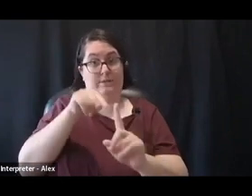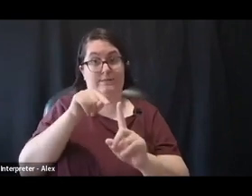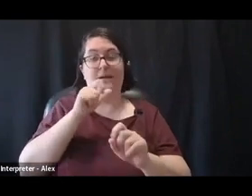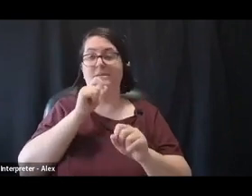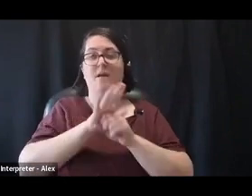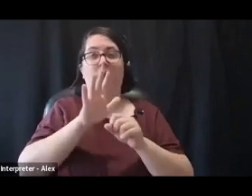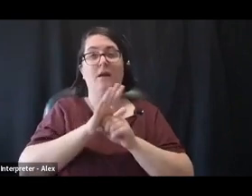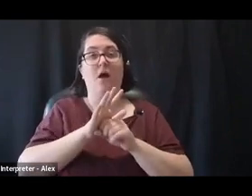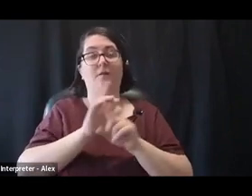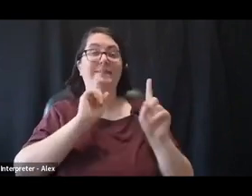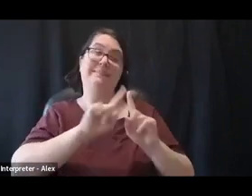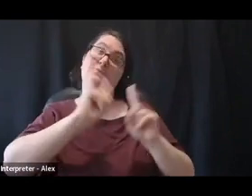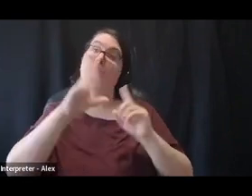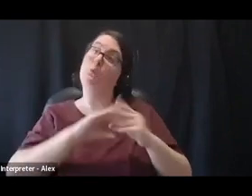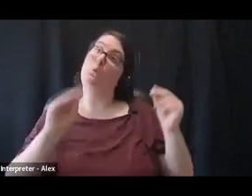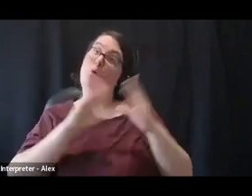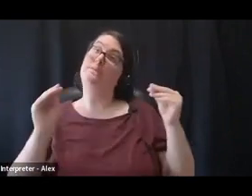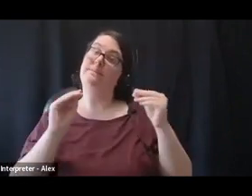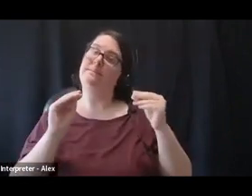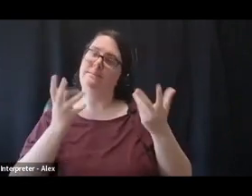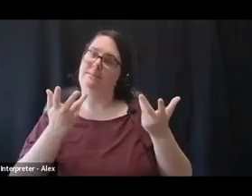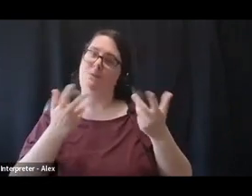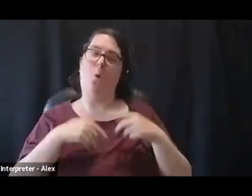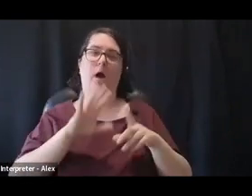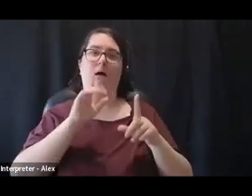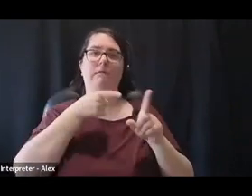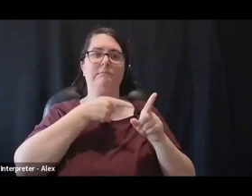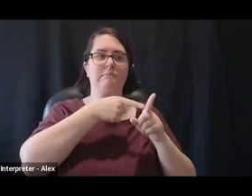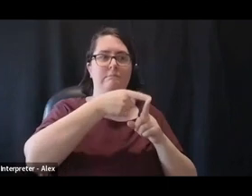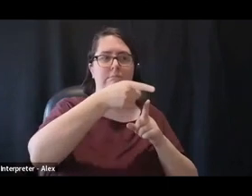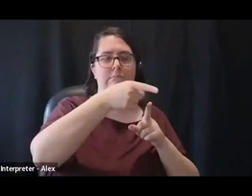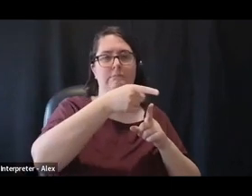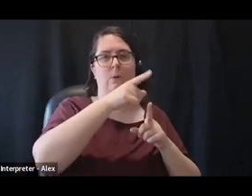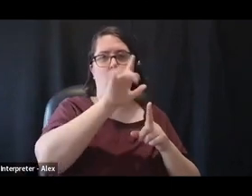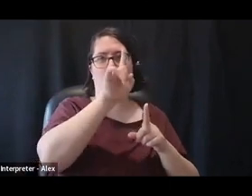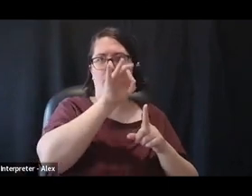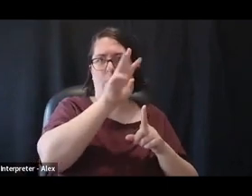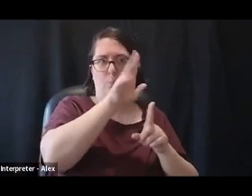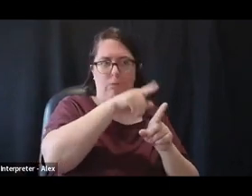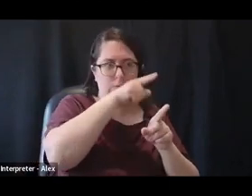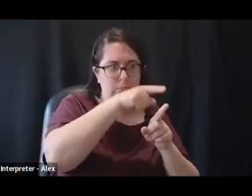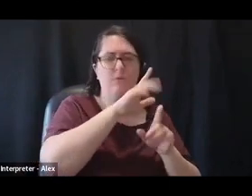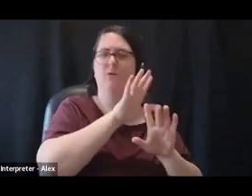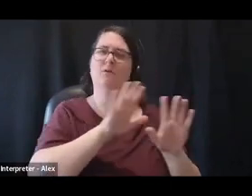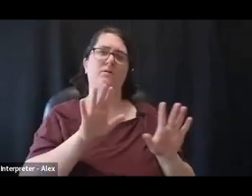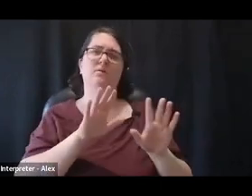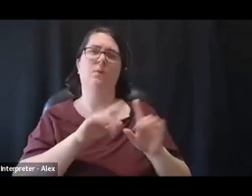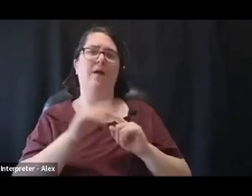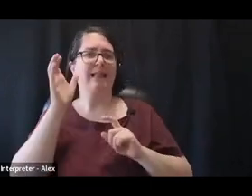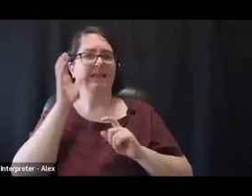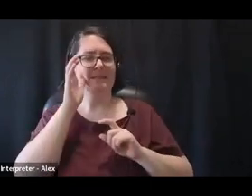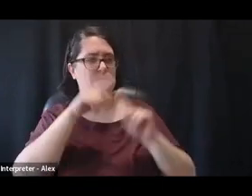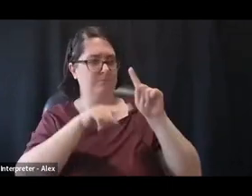different stories and not enough to tell certain stories through a certain framework, but we really need to be listening differently to